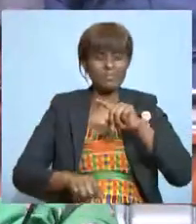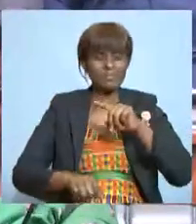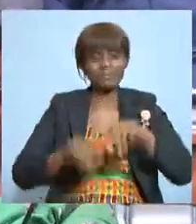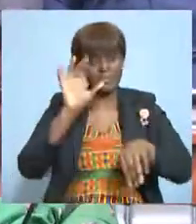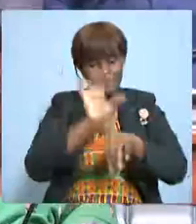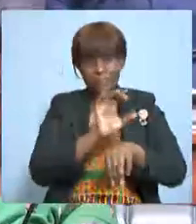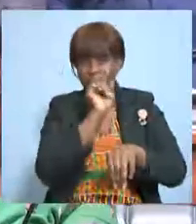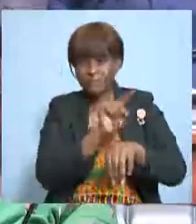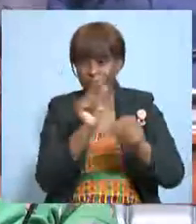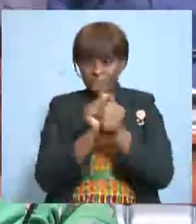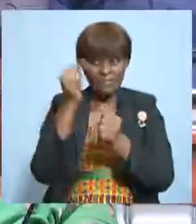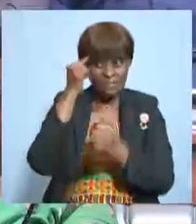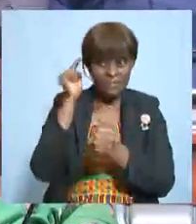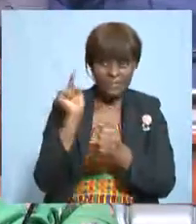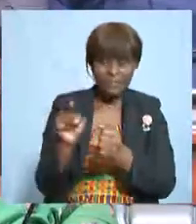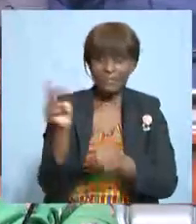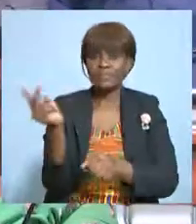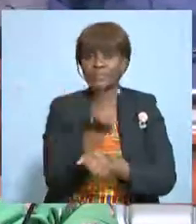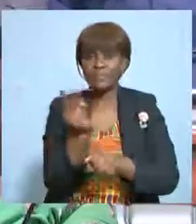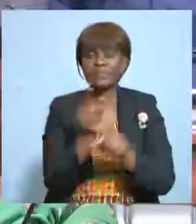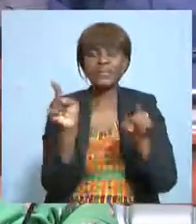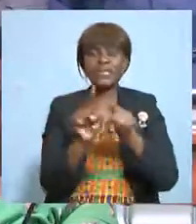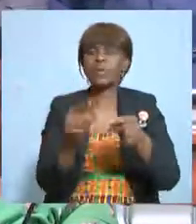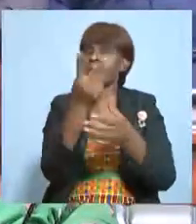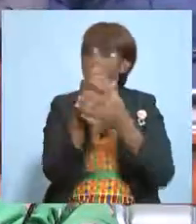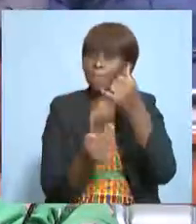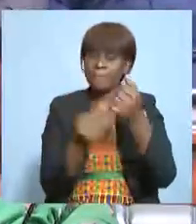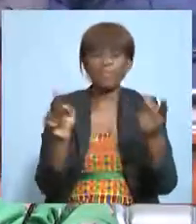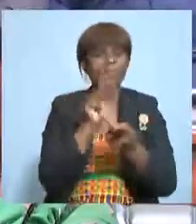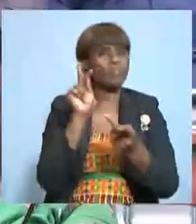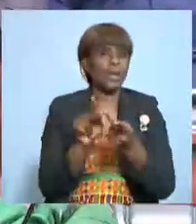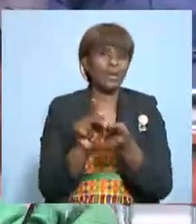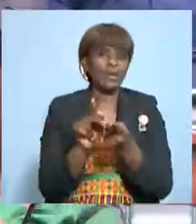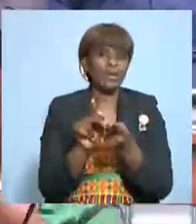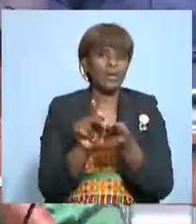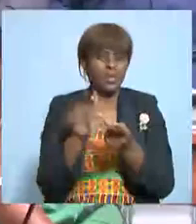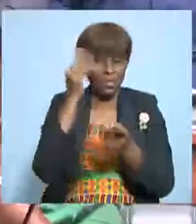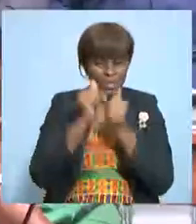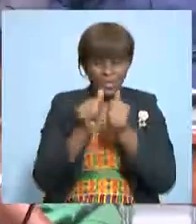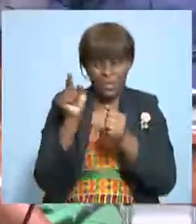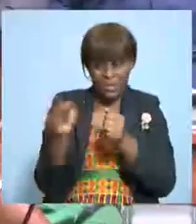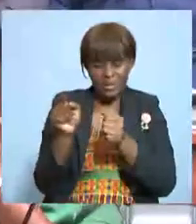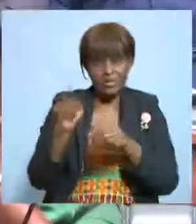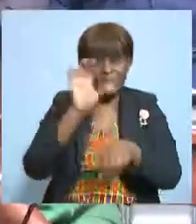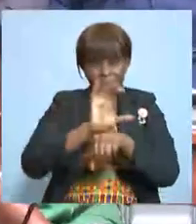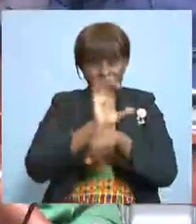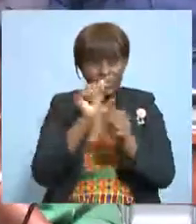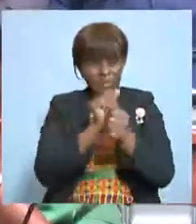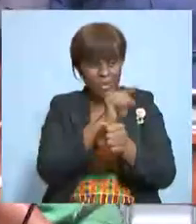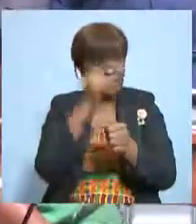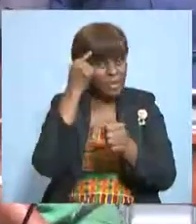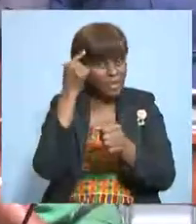The church and government are like Siamese twins, because the church and